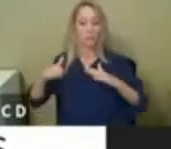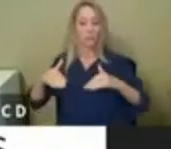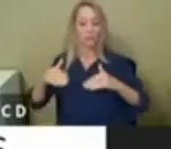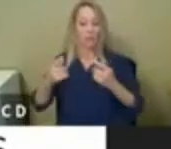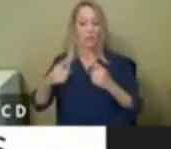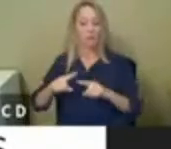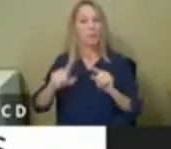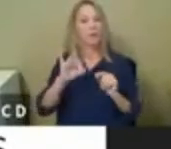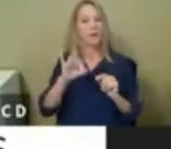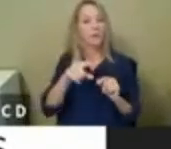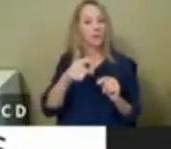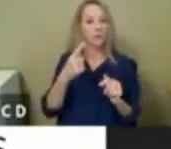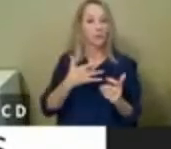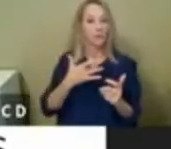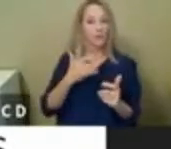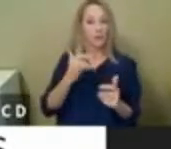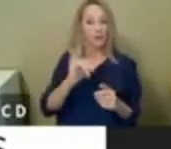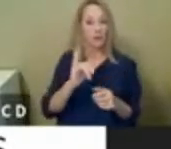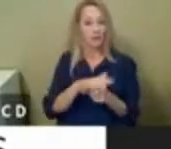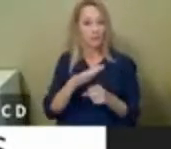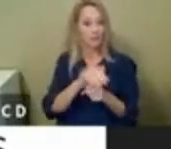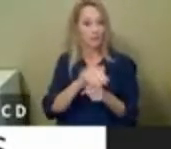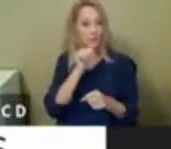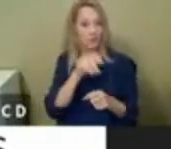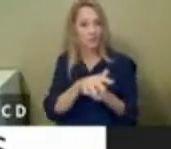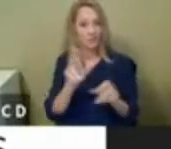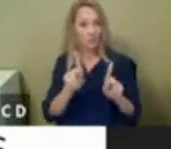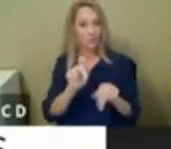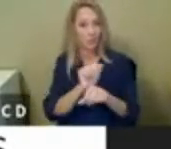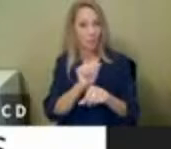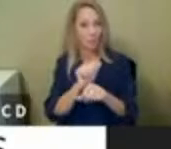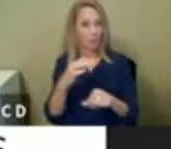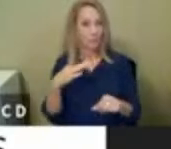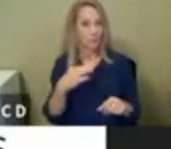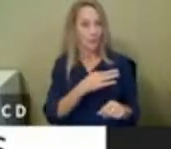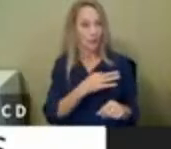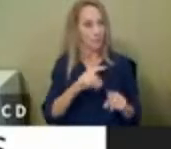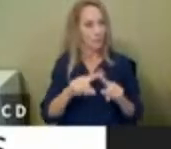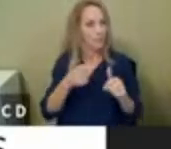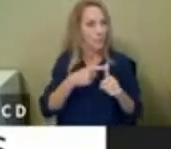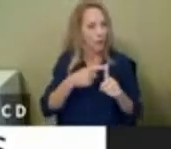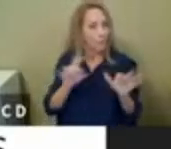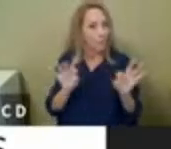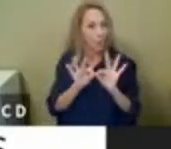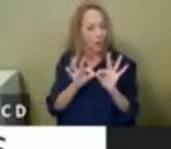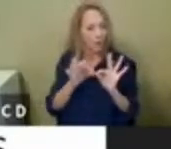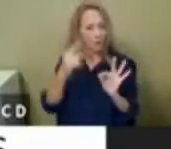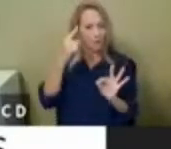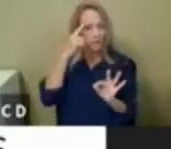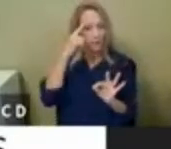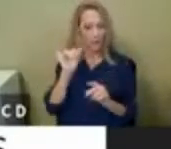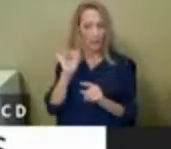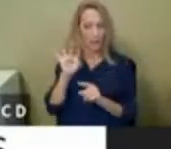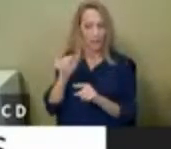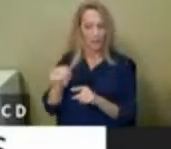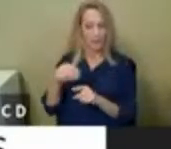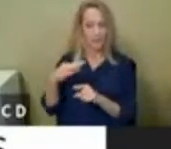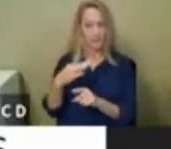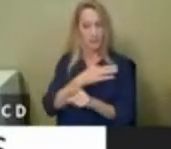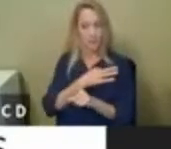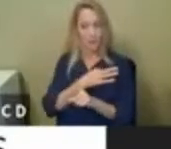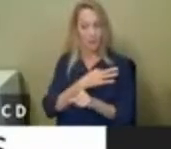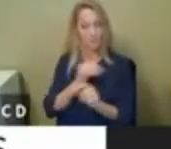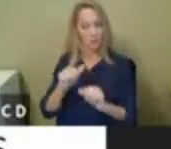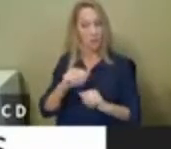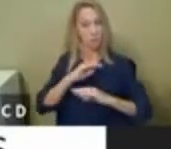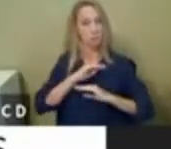doing it from a staffing acquisition standpoint, you have to ask yourself if the staff you're acquiring actually meet the clinical need where